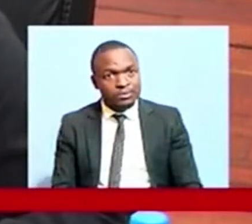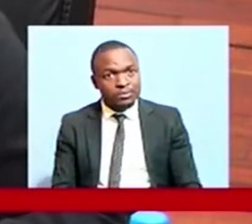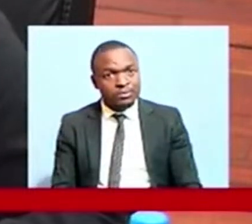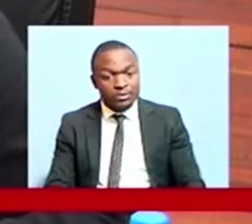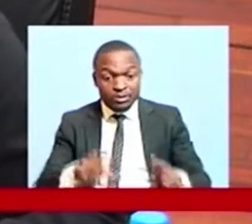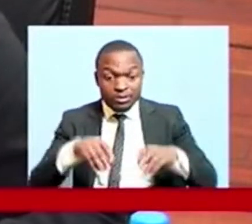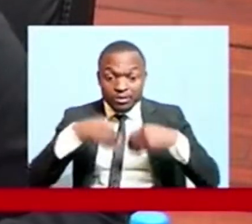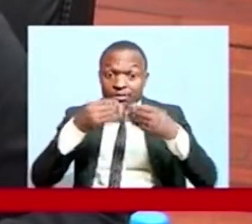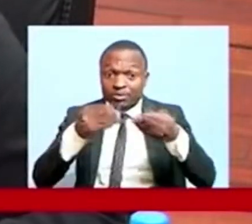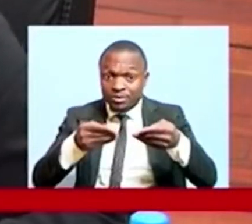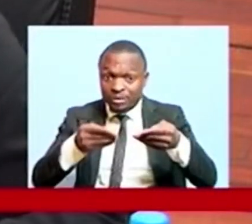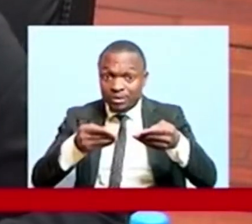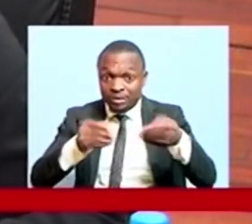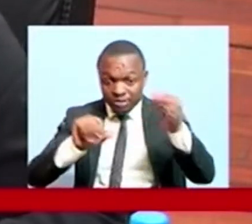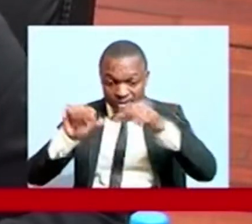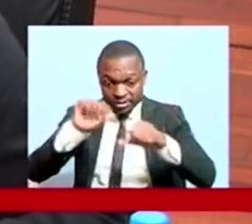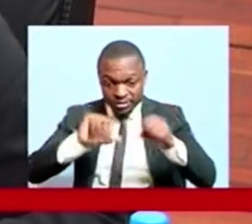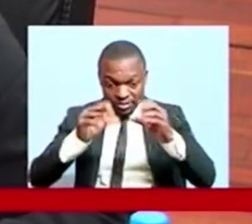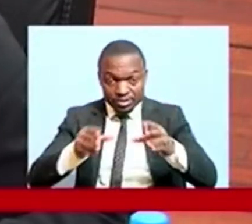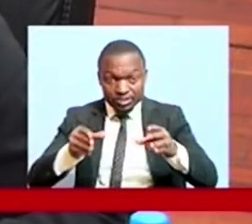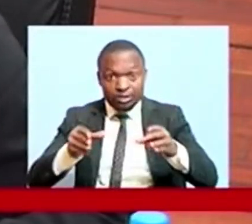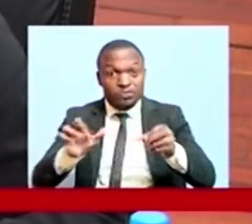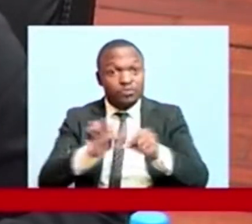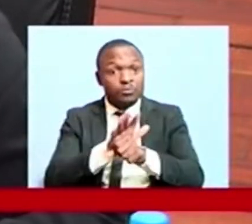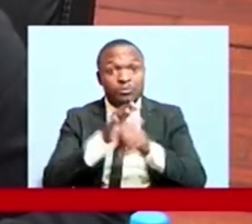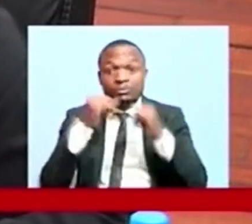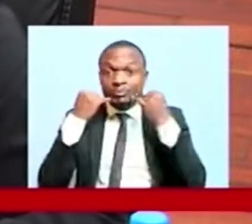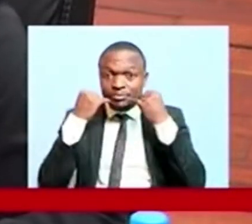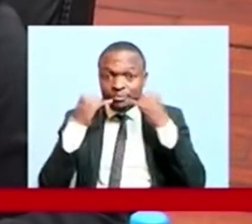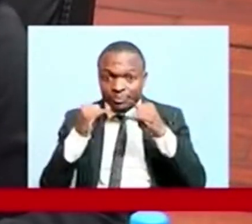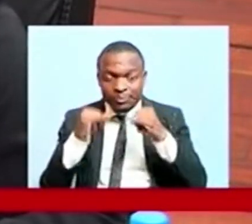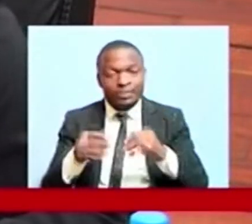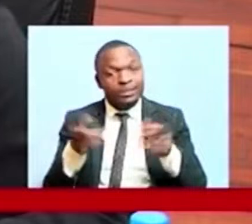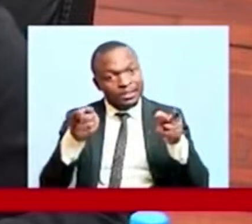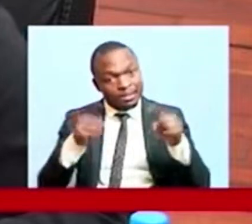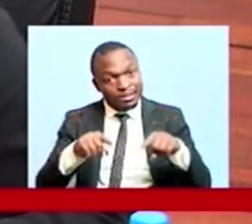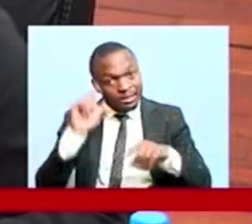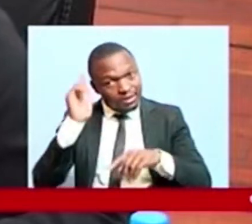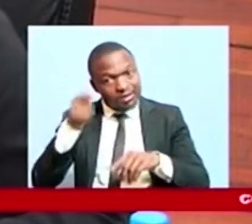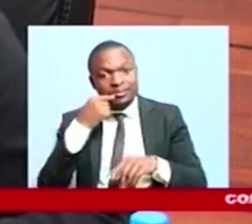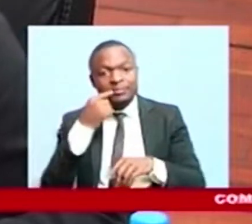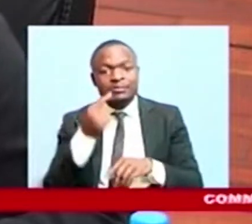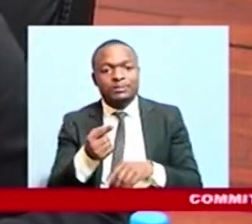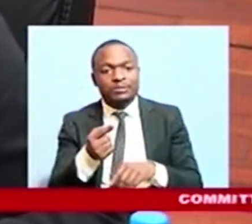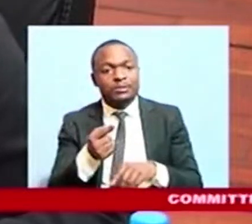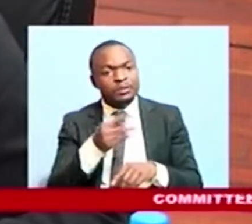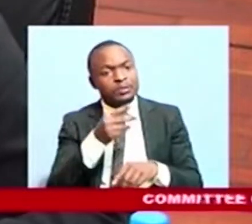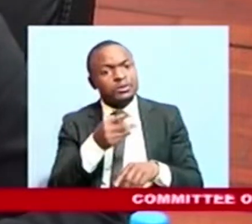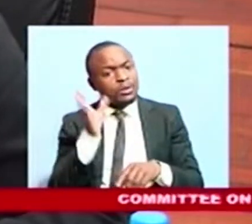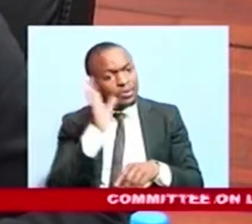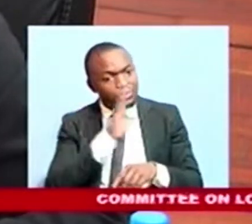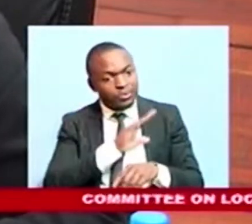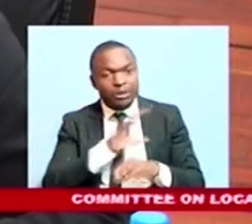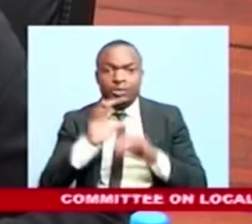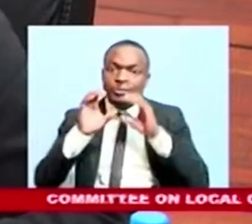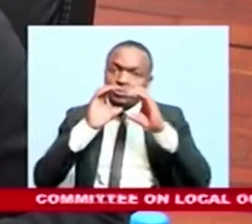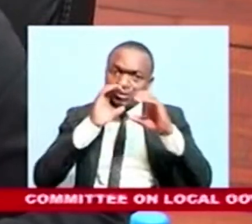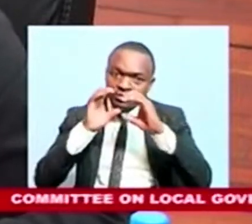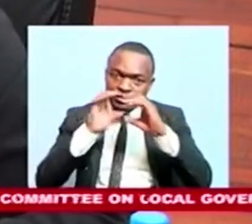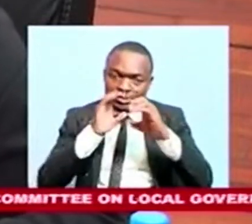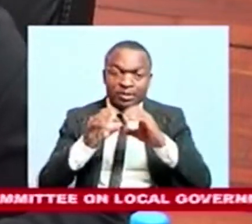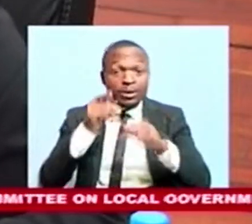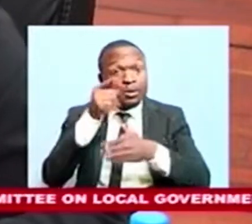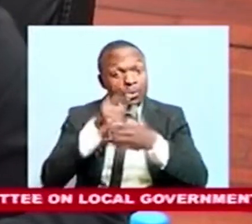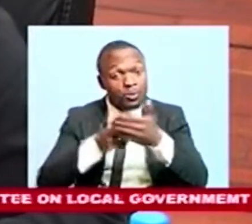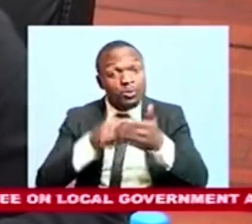auditors, external auditors, with information. Then later on you say, no, we have since communicated. What